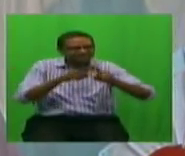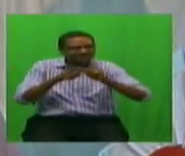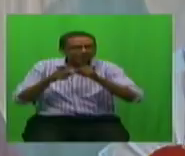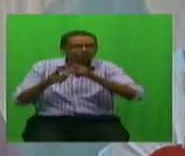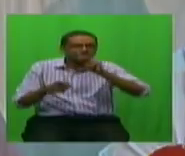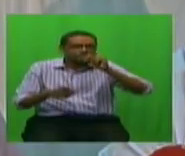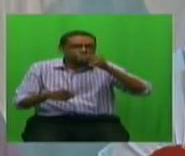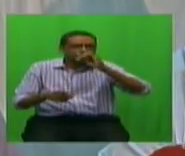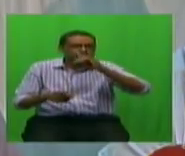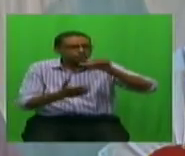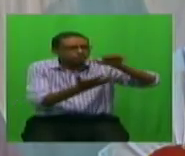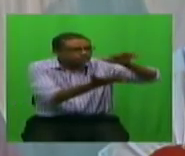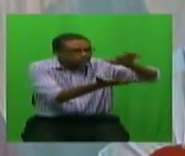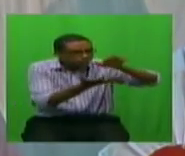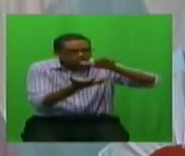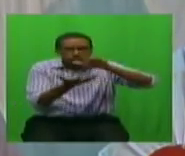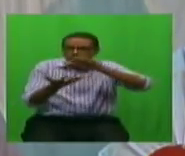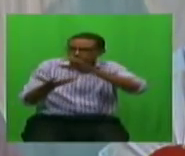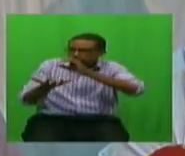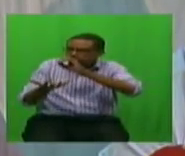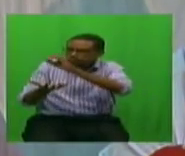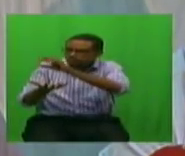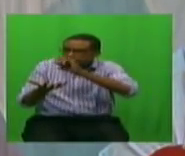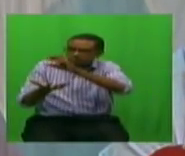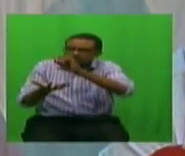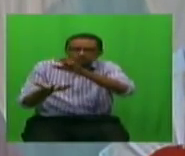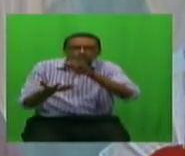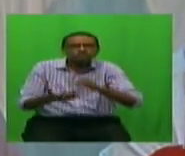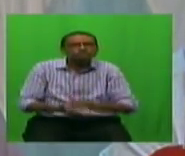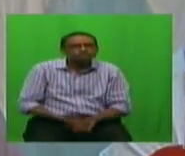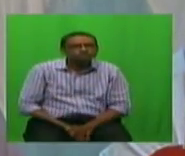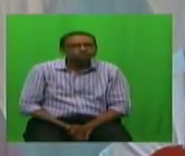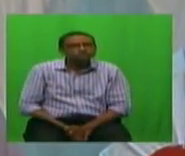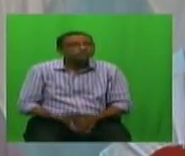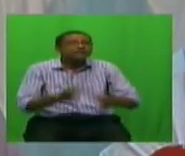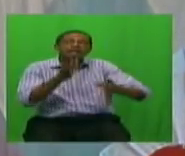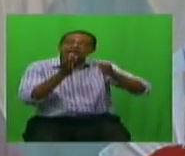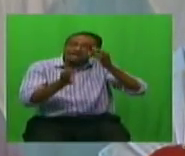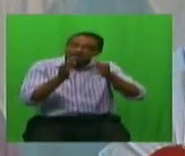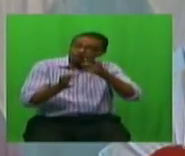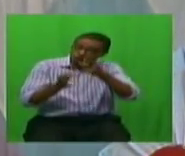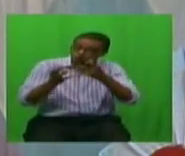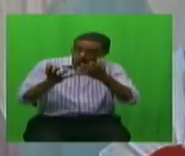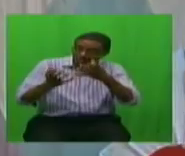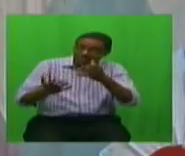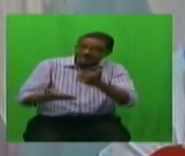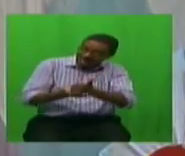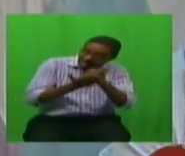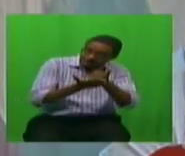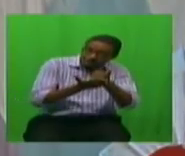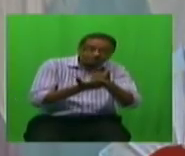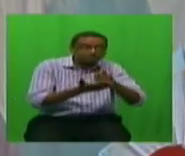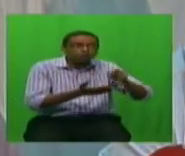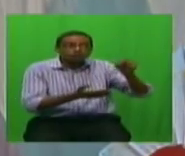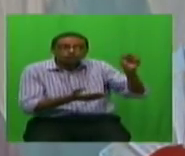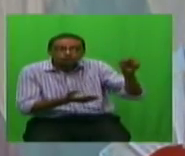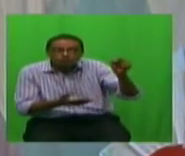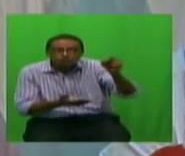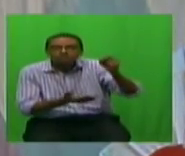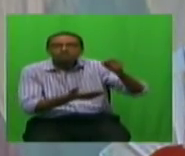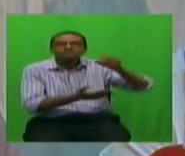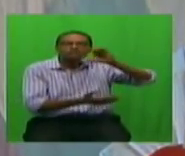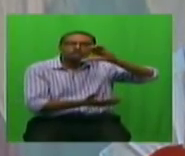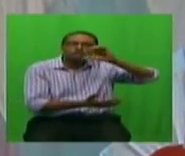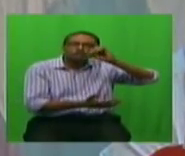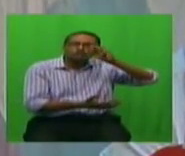that you could donate and send money, and it just avoids all of the logistical nightmares of trying to clear a number of goods. Also, we're